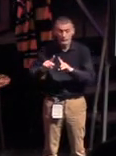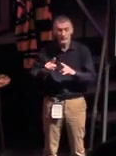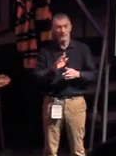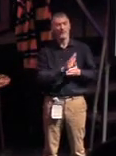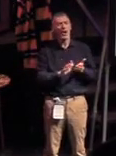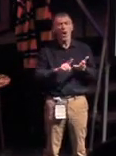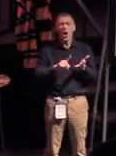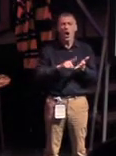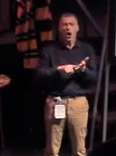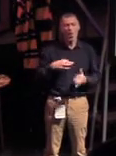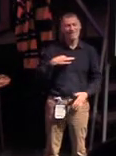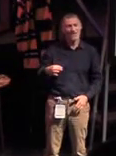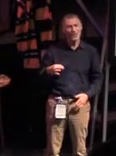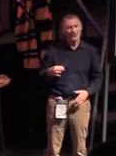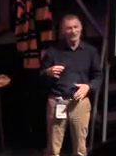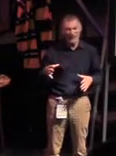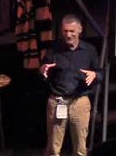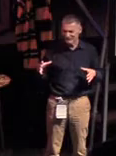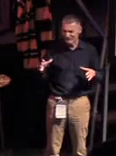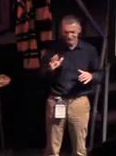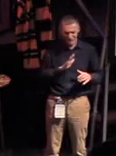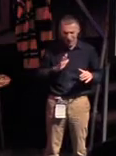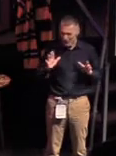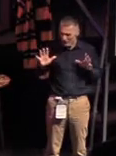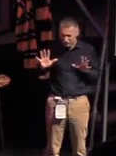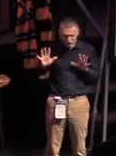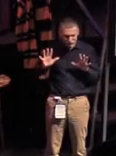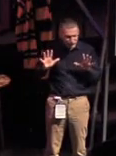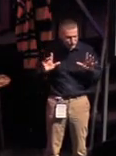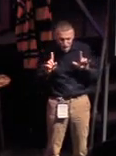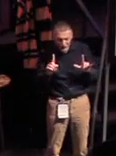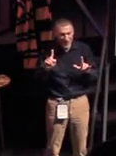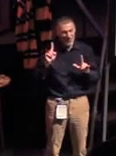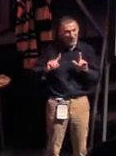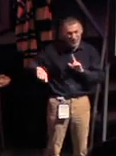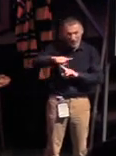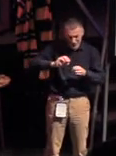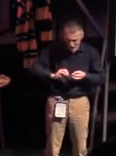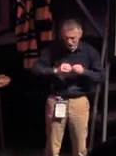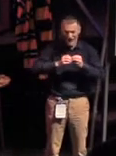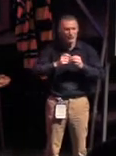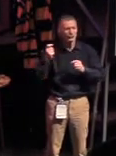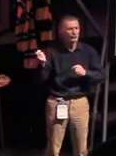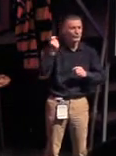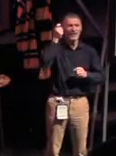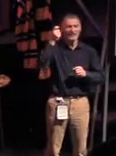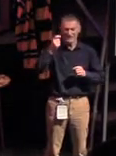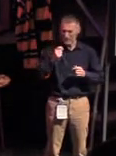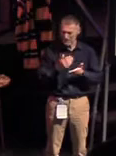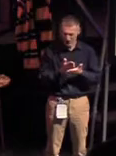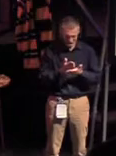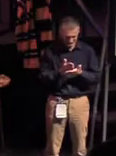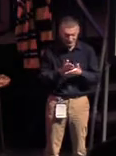absolutely fantastic. They're the base of every success that we've had. And every street in this